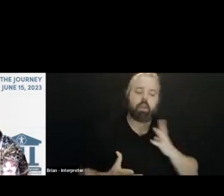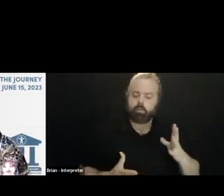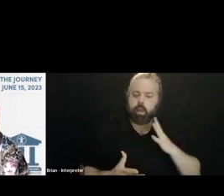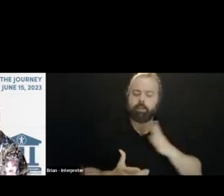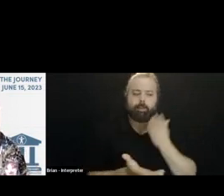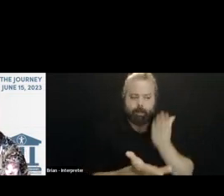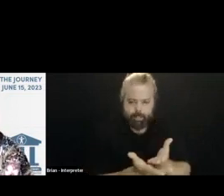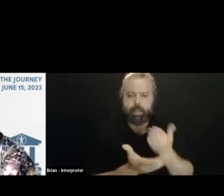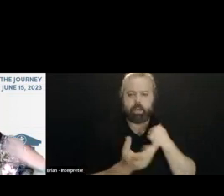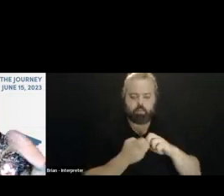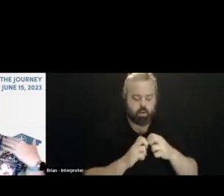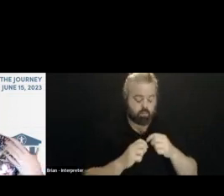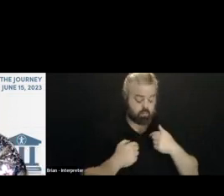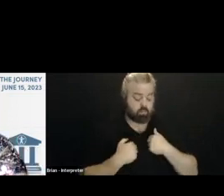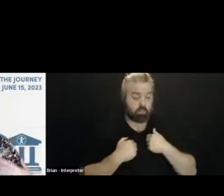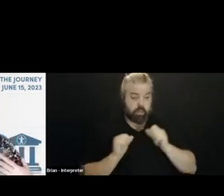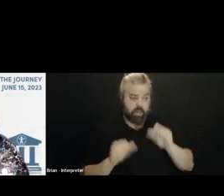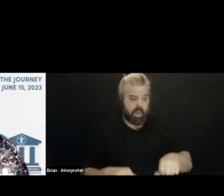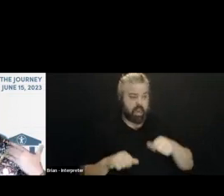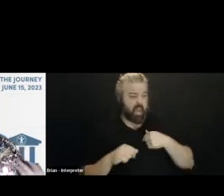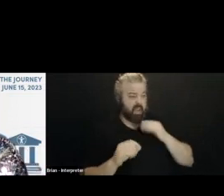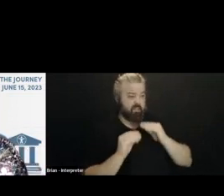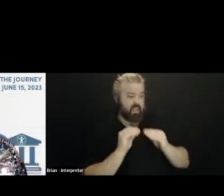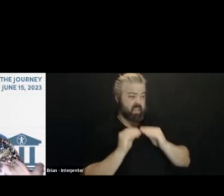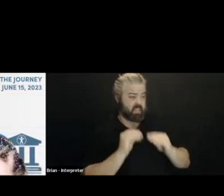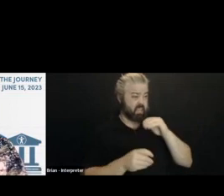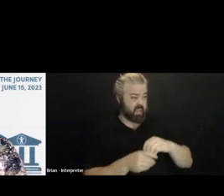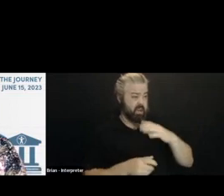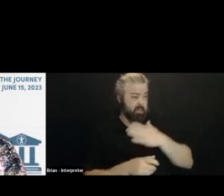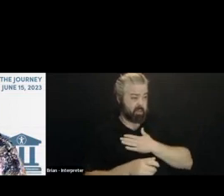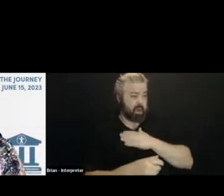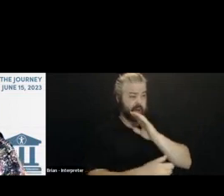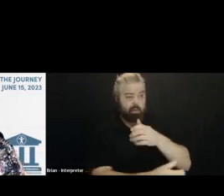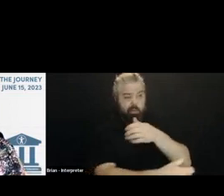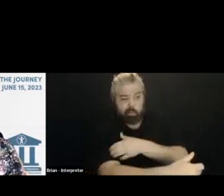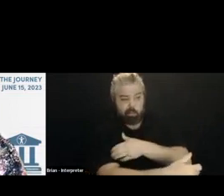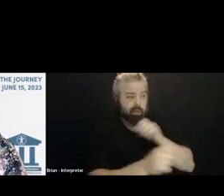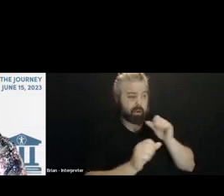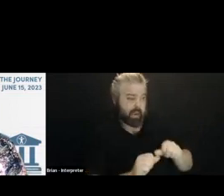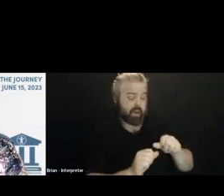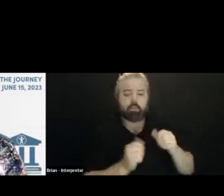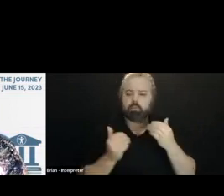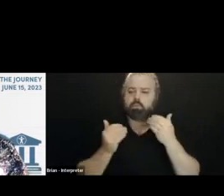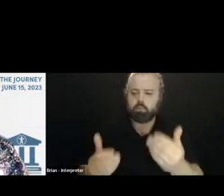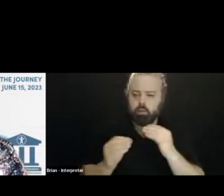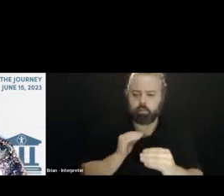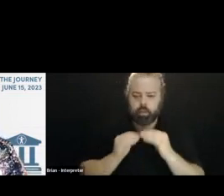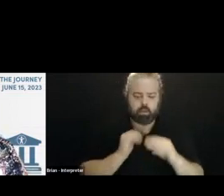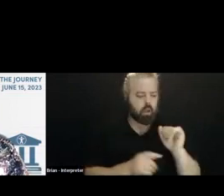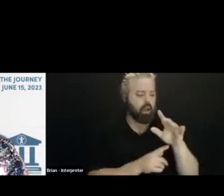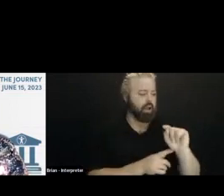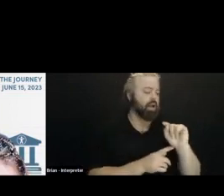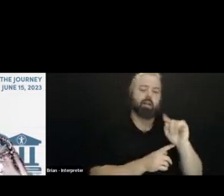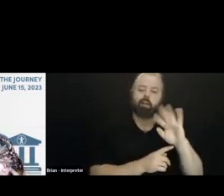your purview? Is it within your power to fix it? If so, dive in. Adding alt text to images, fixing font colors for